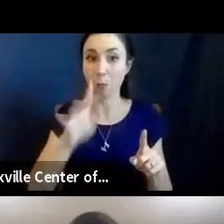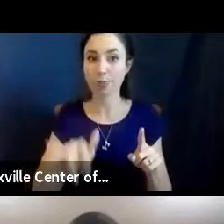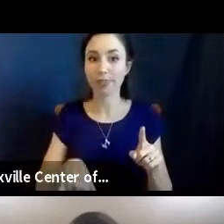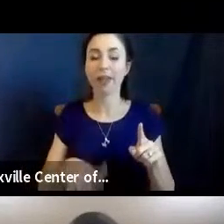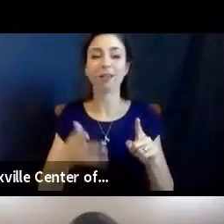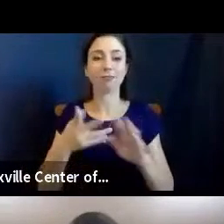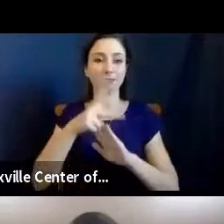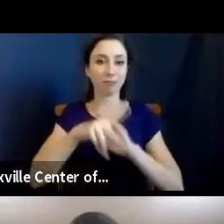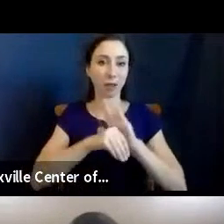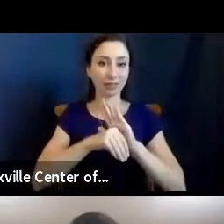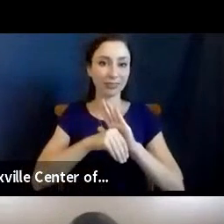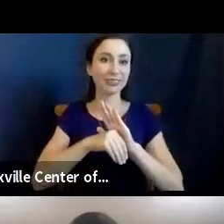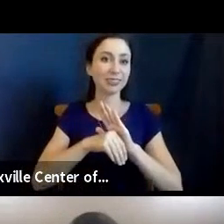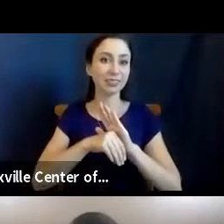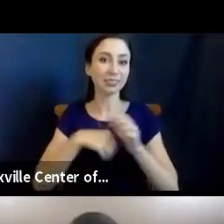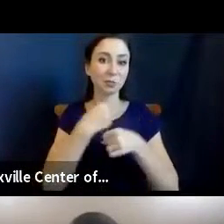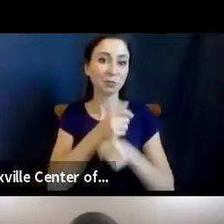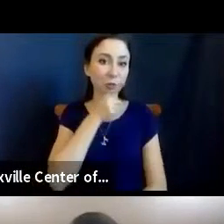sure it's not